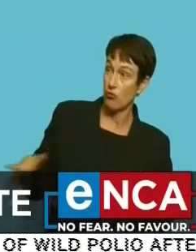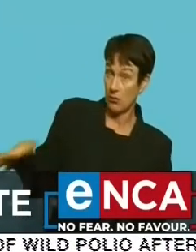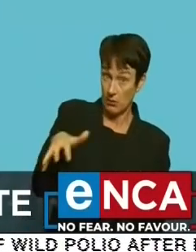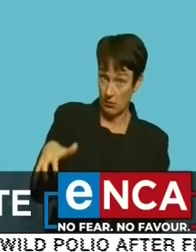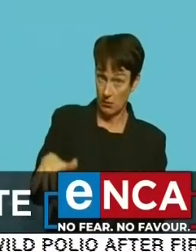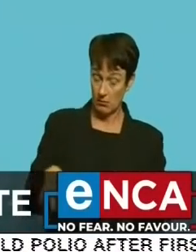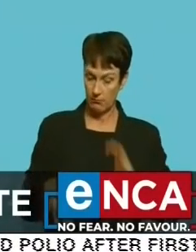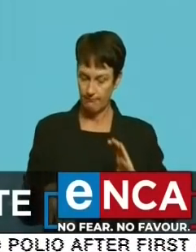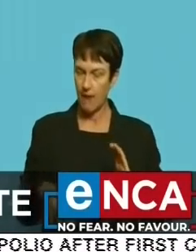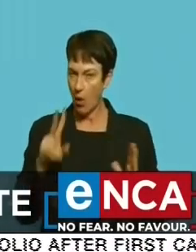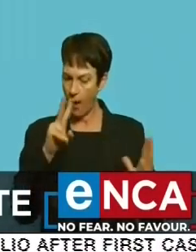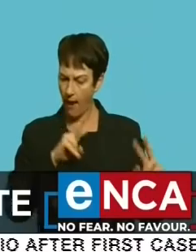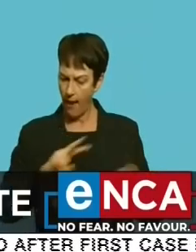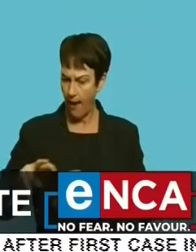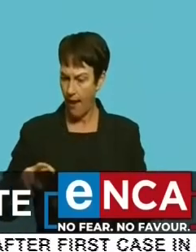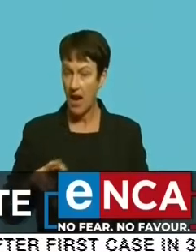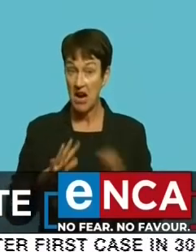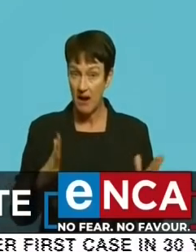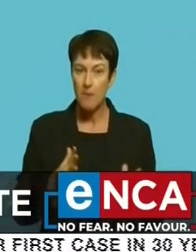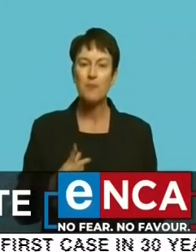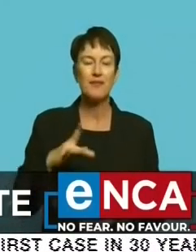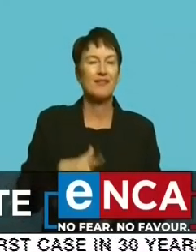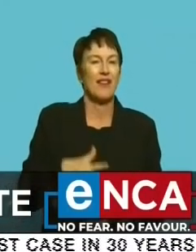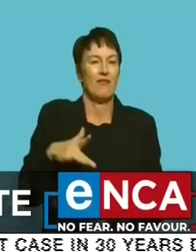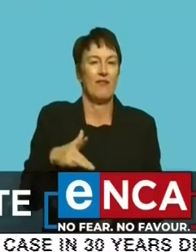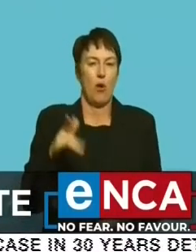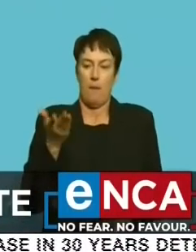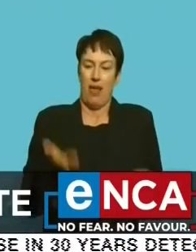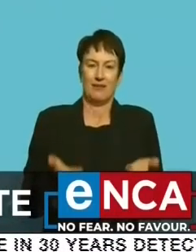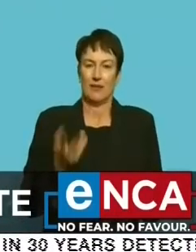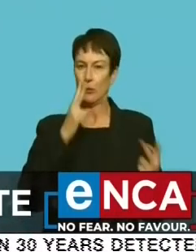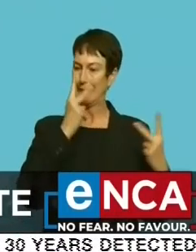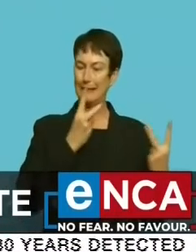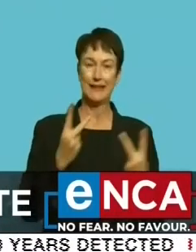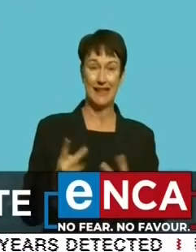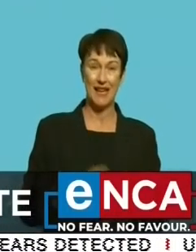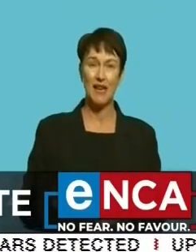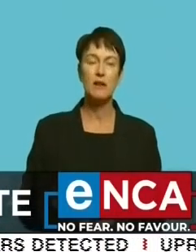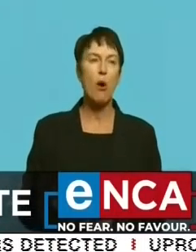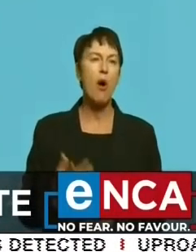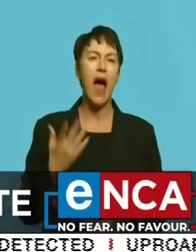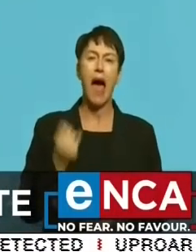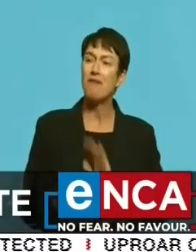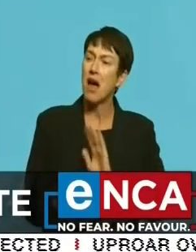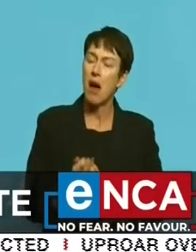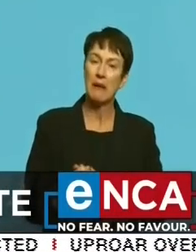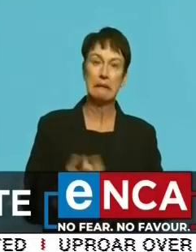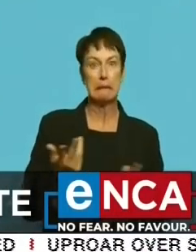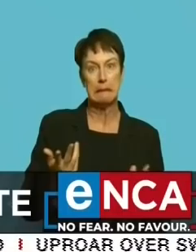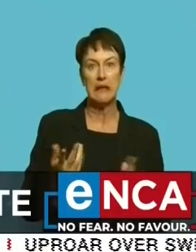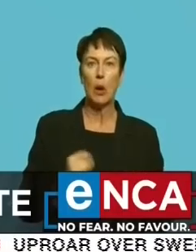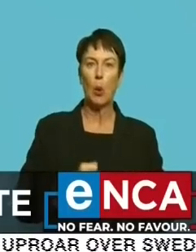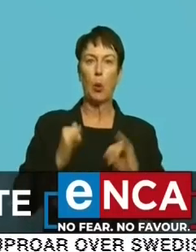balance of risks to the outlook. The MPC will seek to look through temporary price shocks and focus on